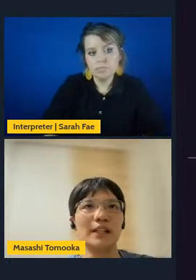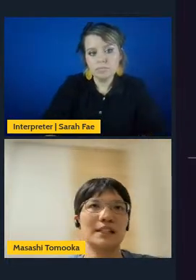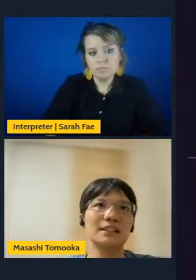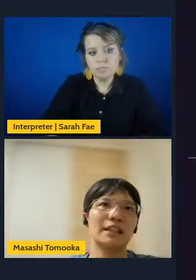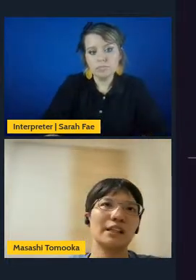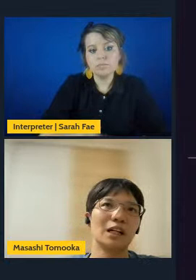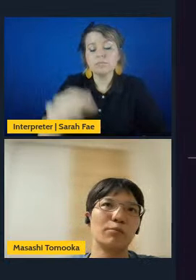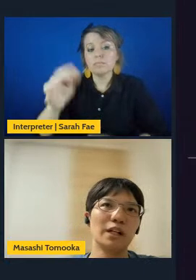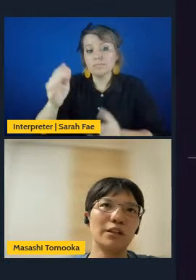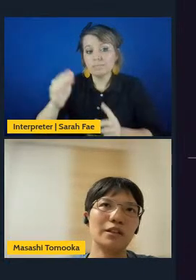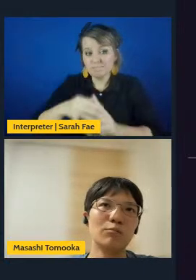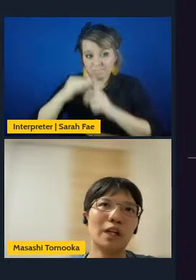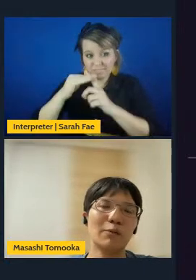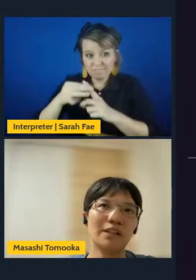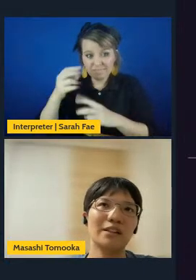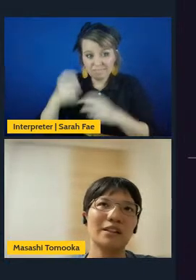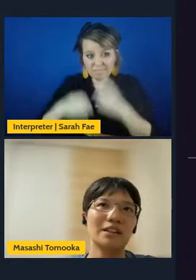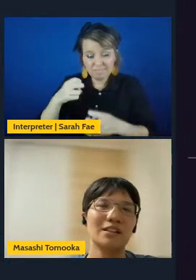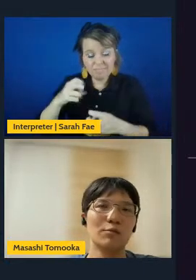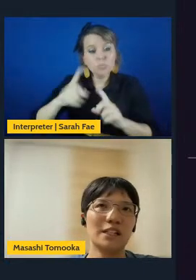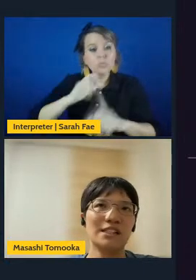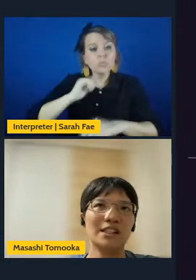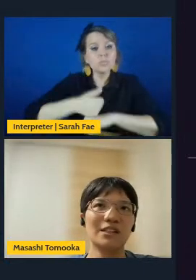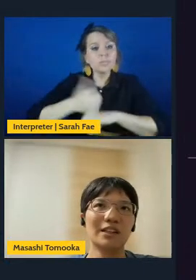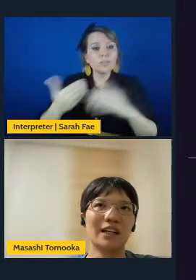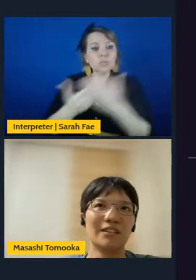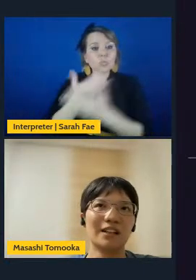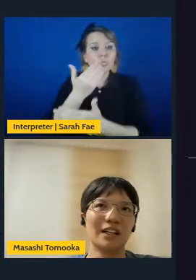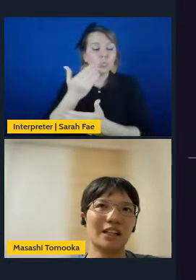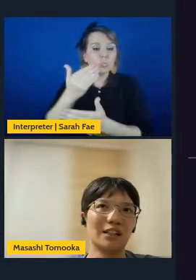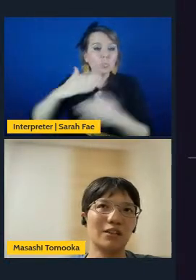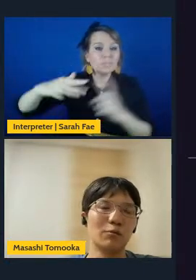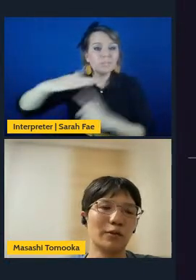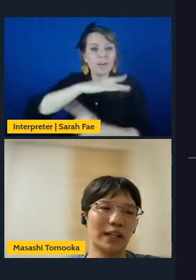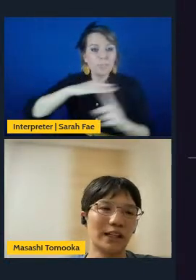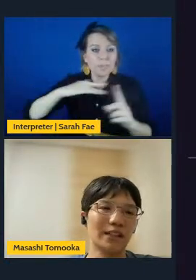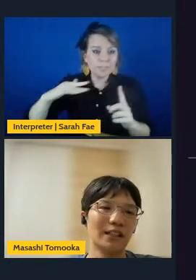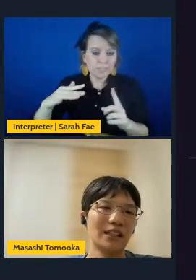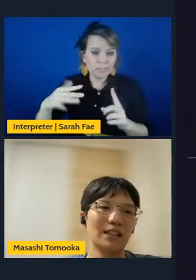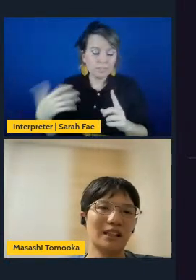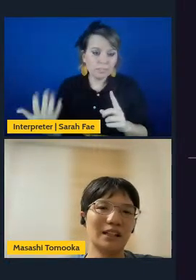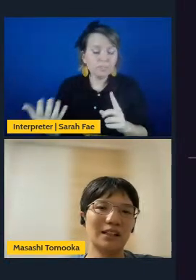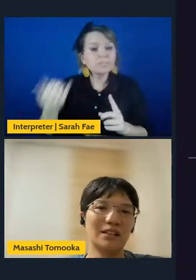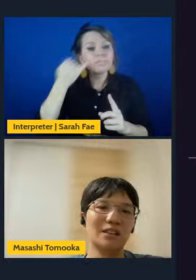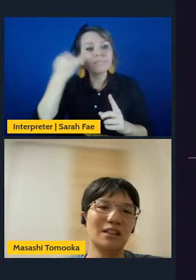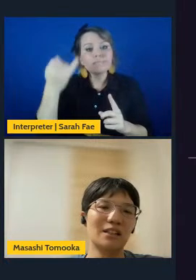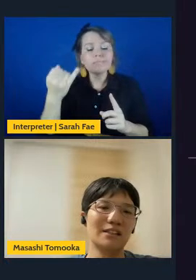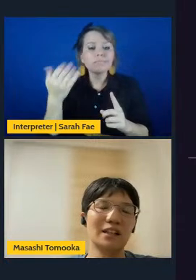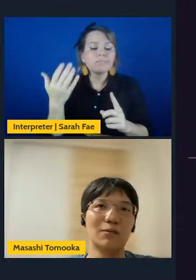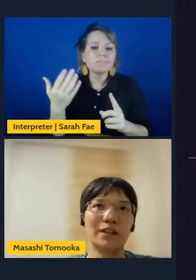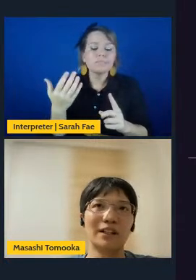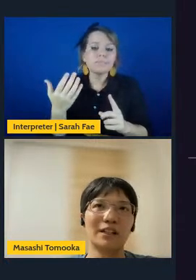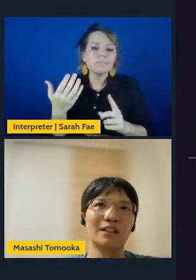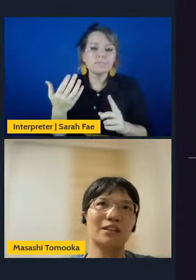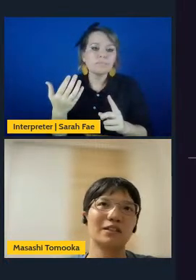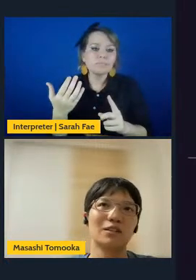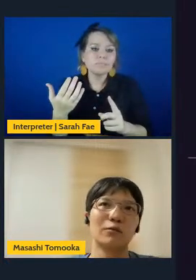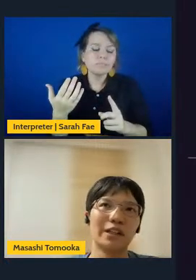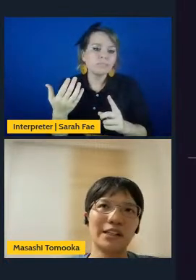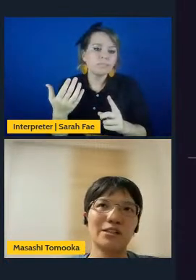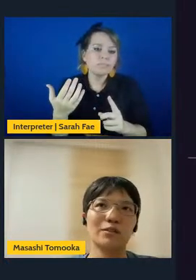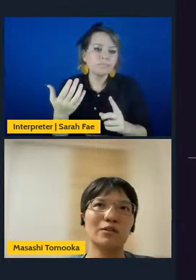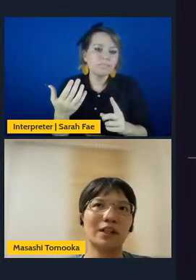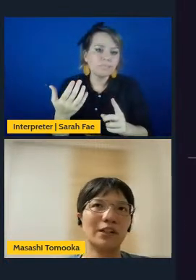problem when setting up a new environment. So imagine you add a .m file and set up the